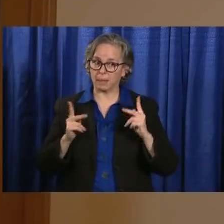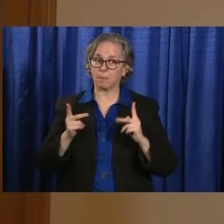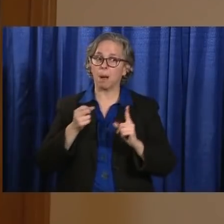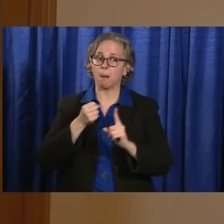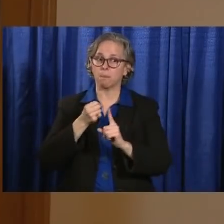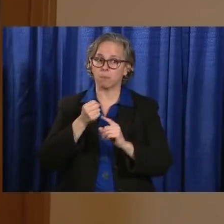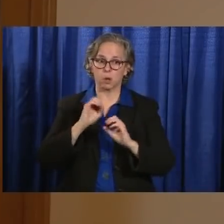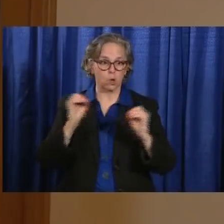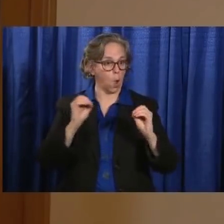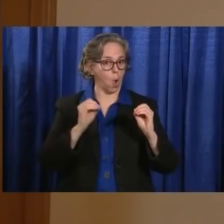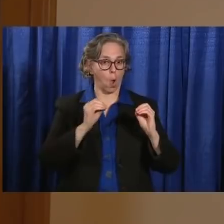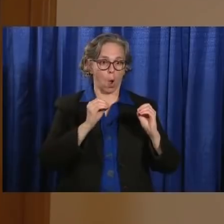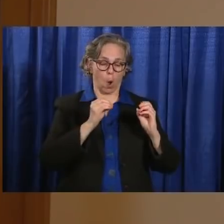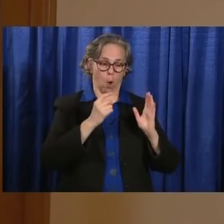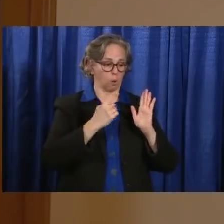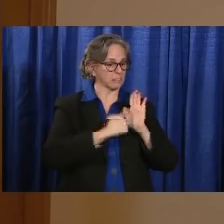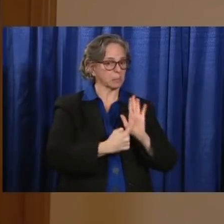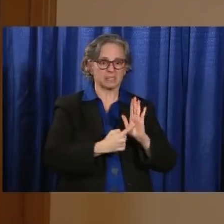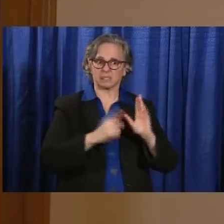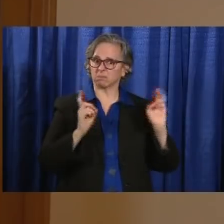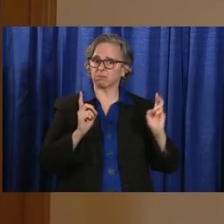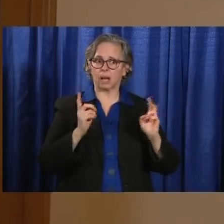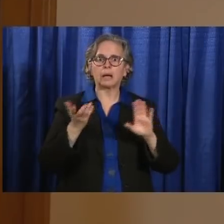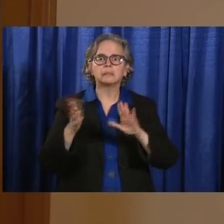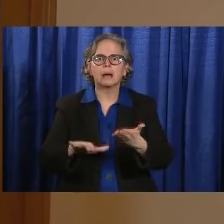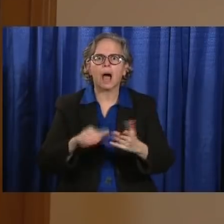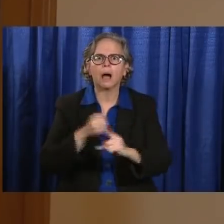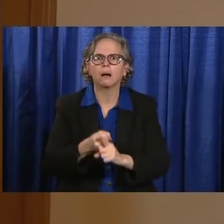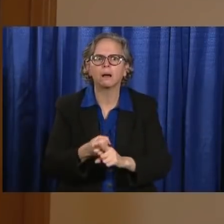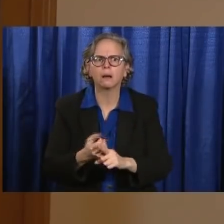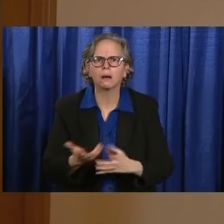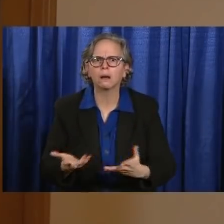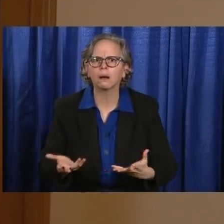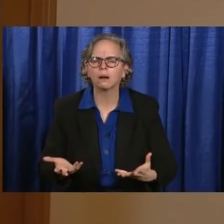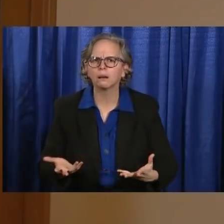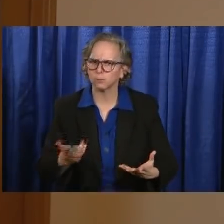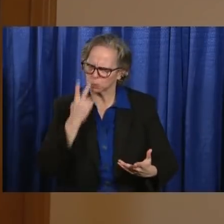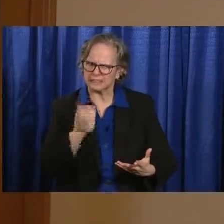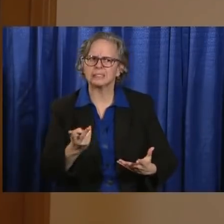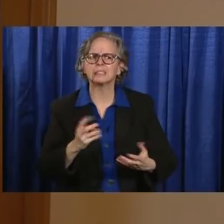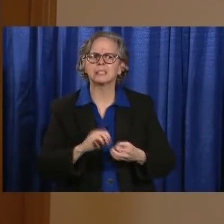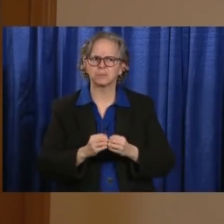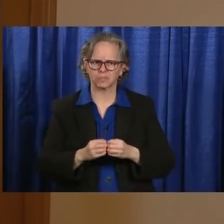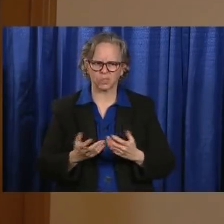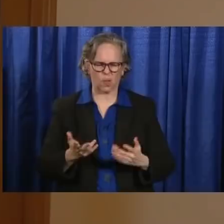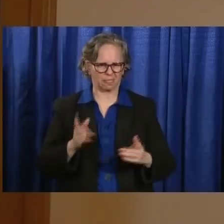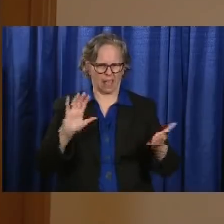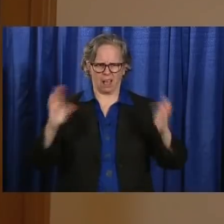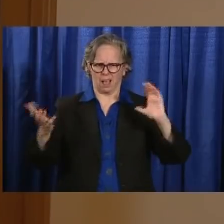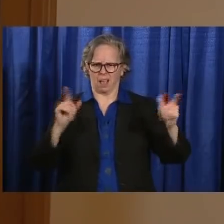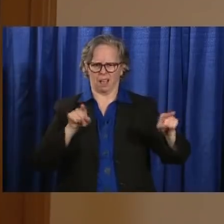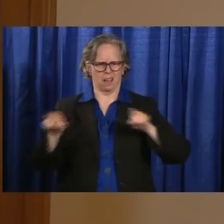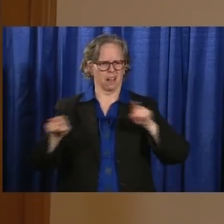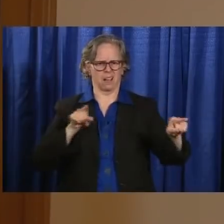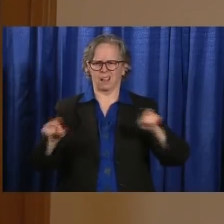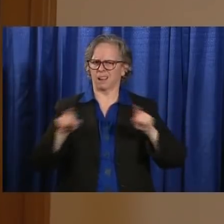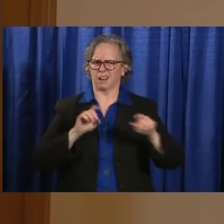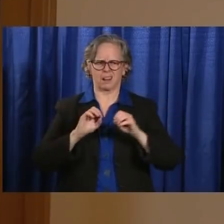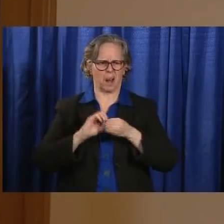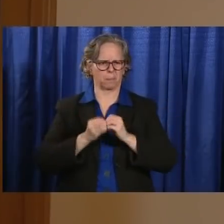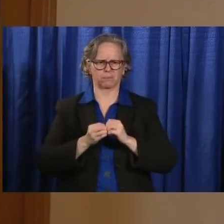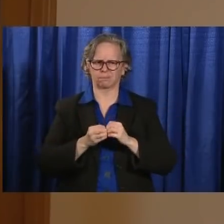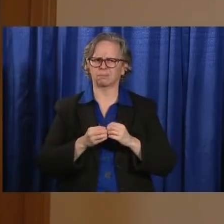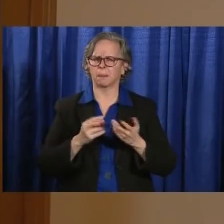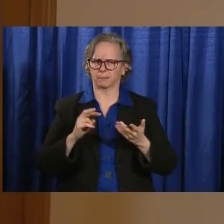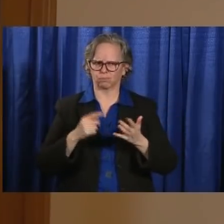pre-existing conditions. We will have more and more understanding of this. You can't take these numbers yet and say this is what it will be the story for